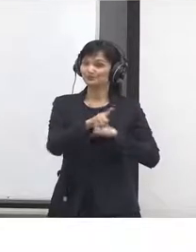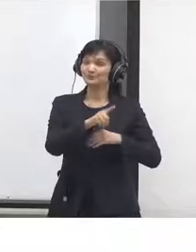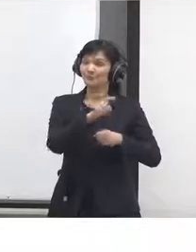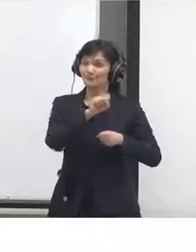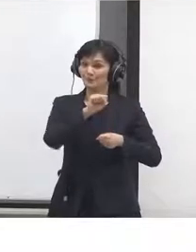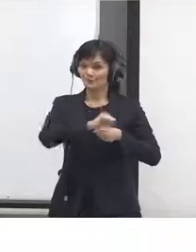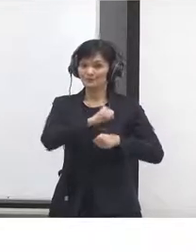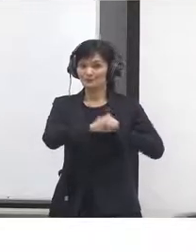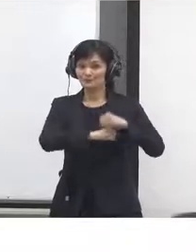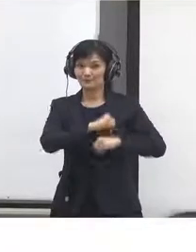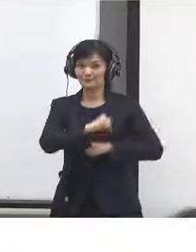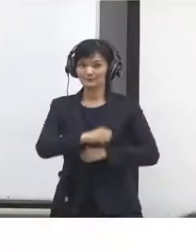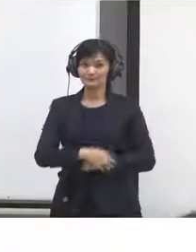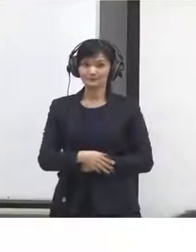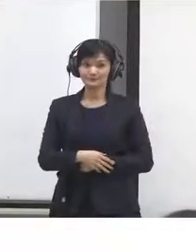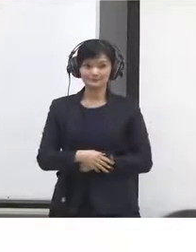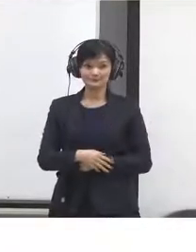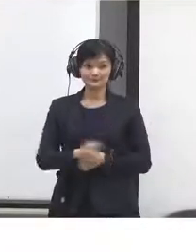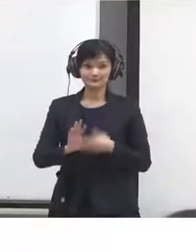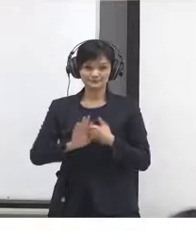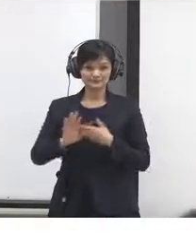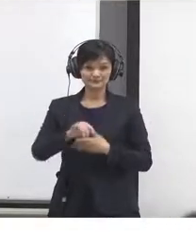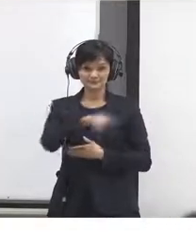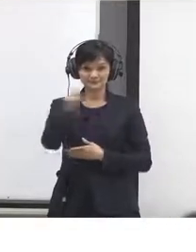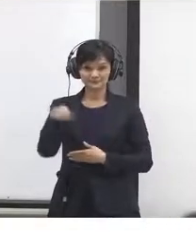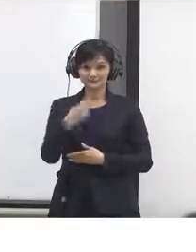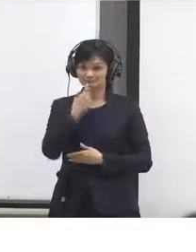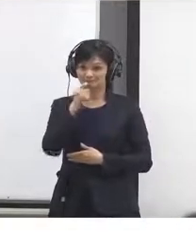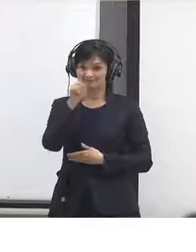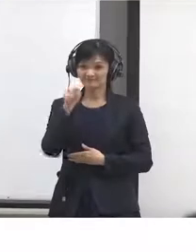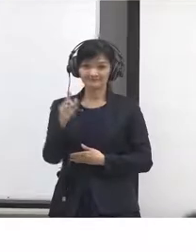here? Like,